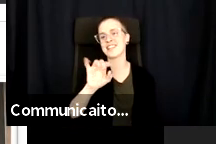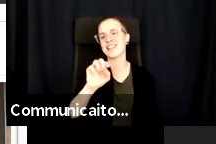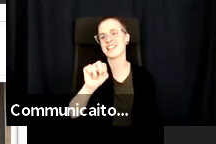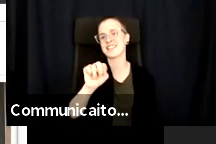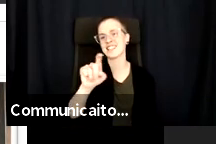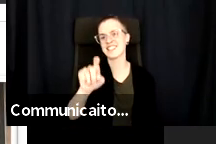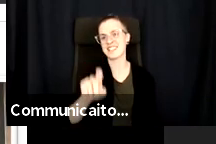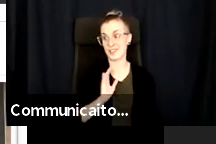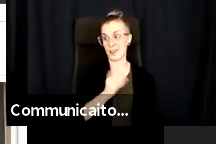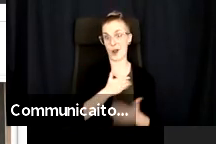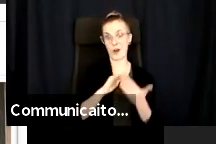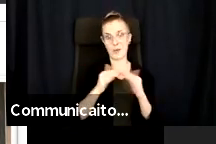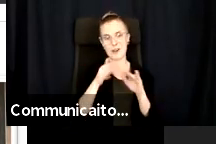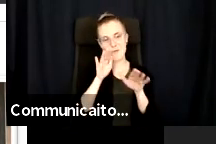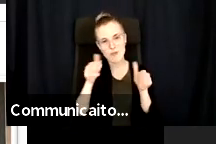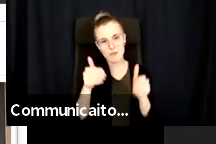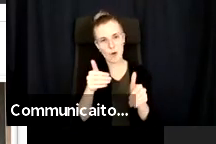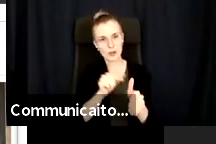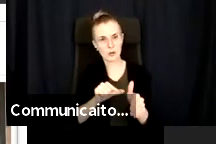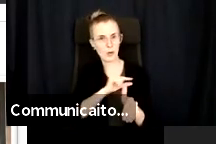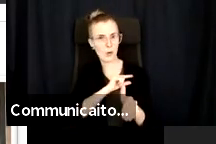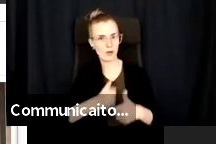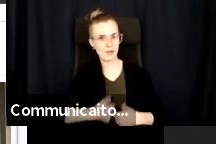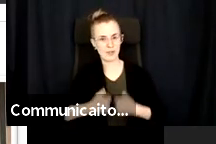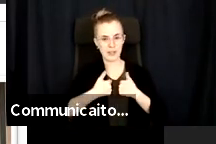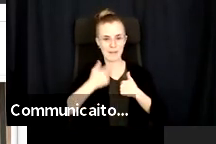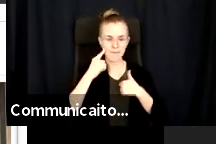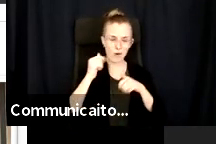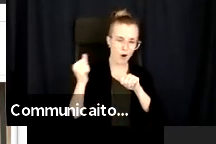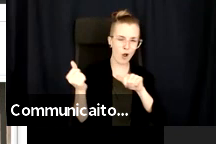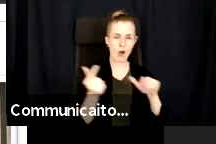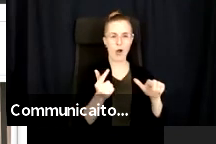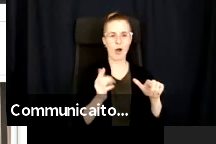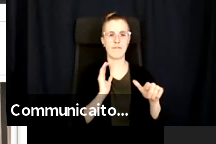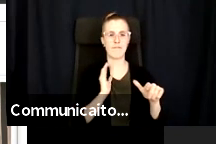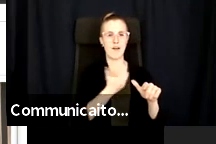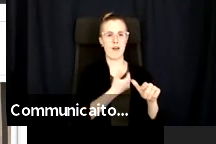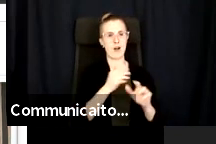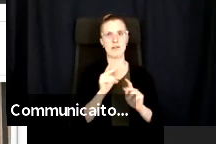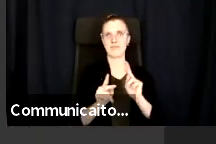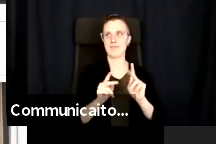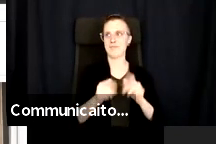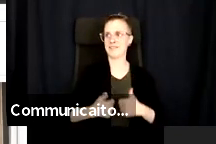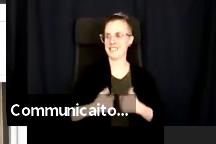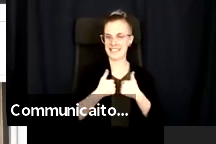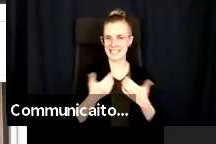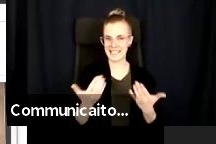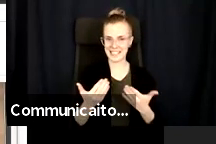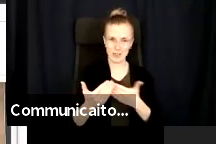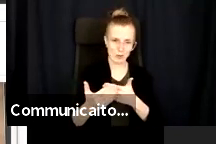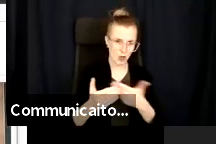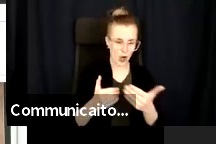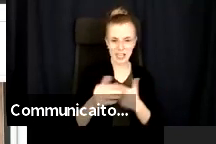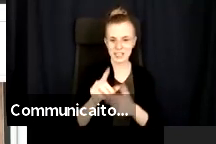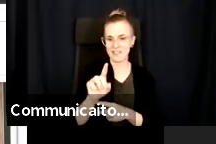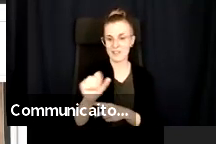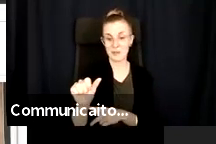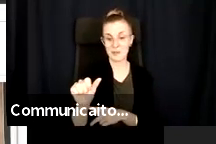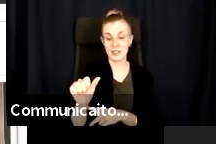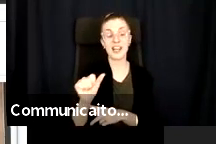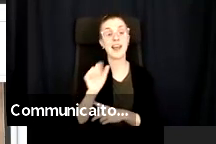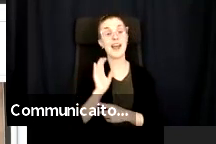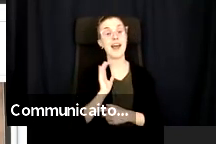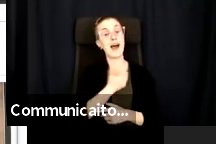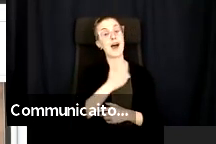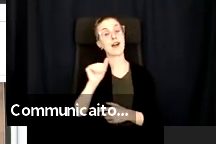of life for all of our citizens, regardless of their circumstances. Our ADA journey began many years